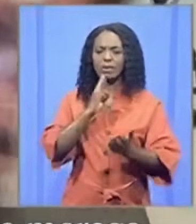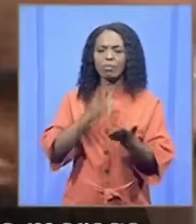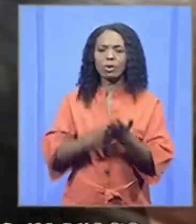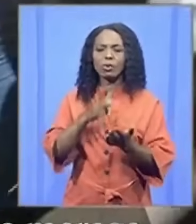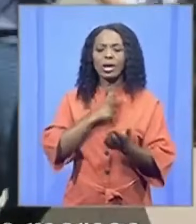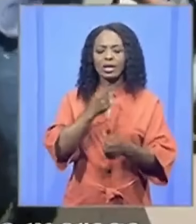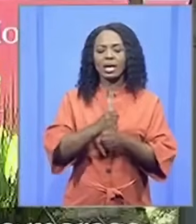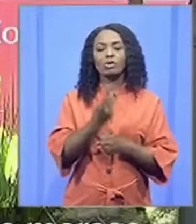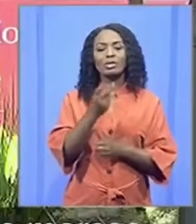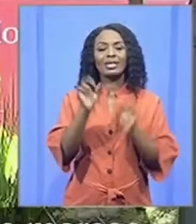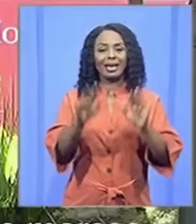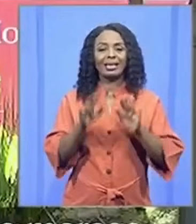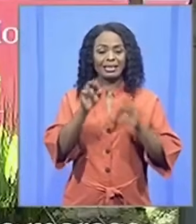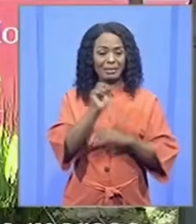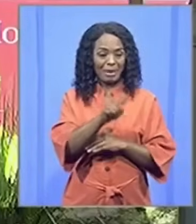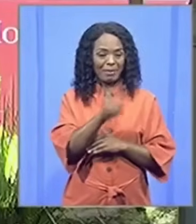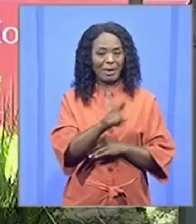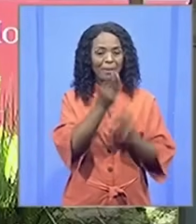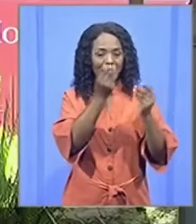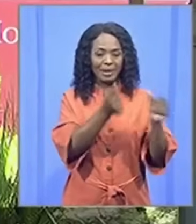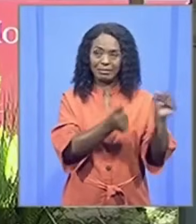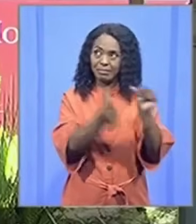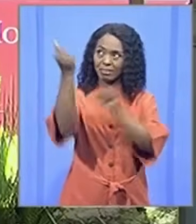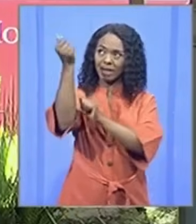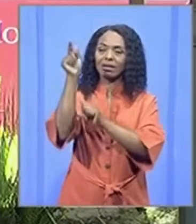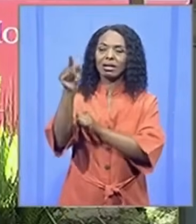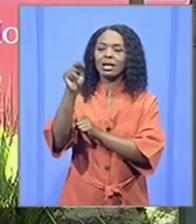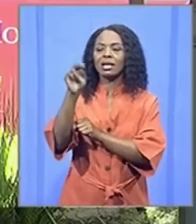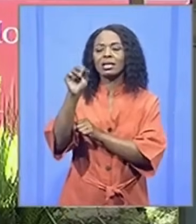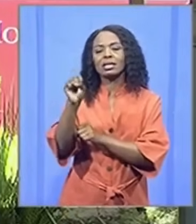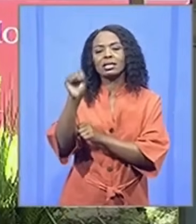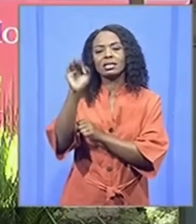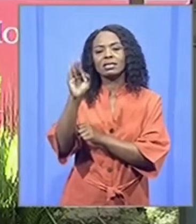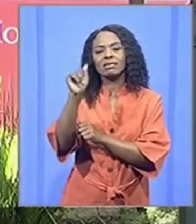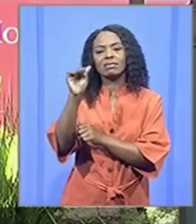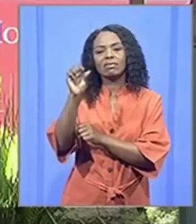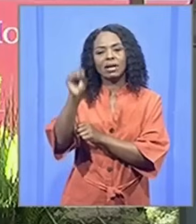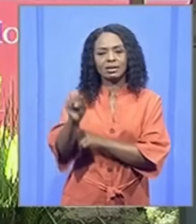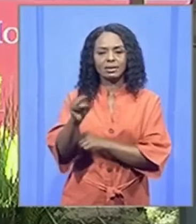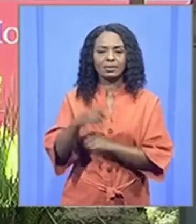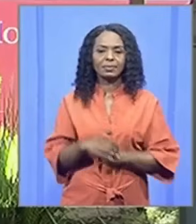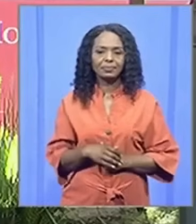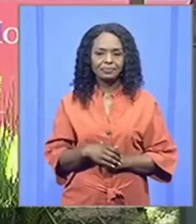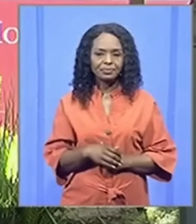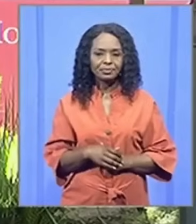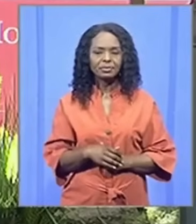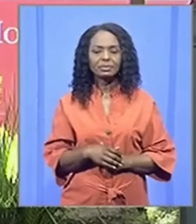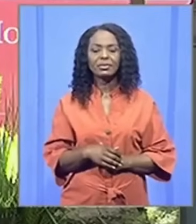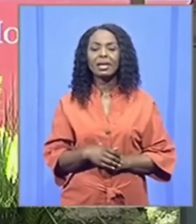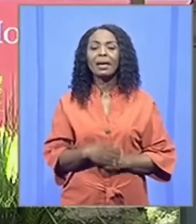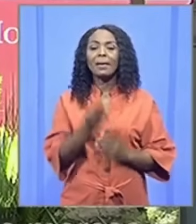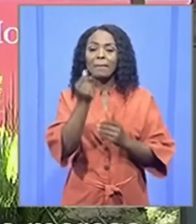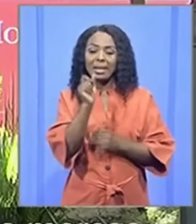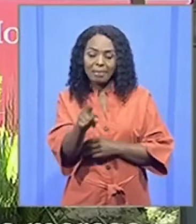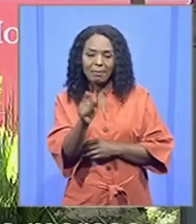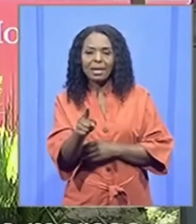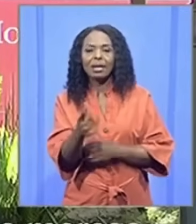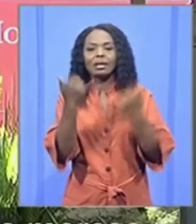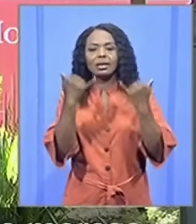wa 2018. Tšhelete e tlamea e khutlele go NSFAS jalo ka ha re dumellane tšhelete e keneng e